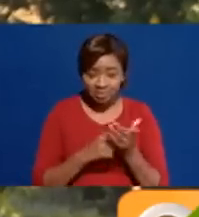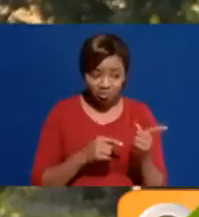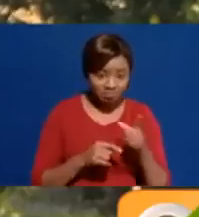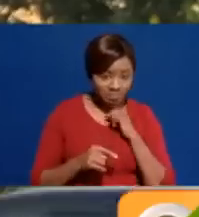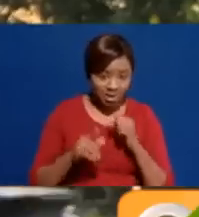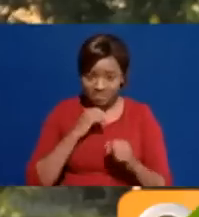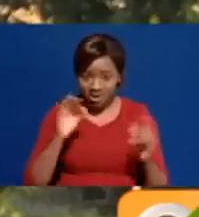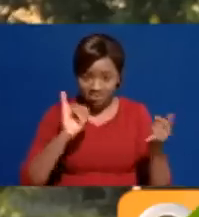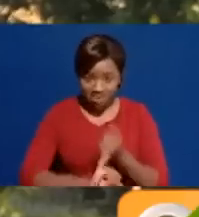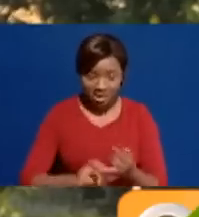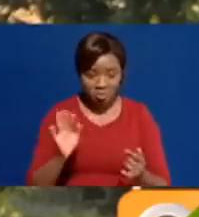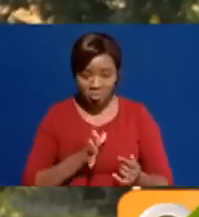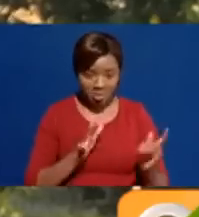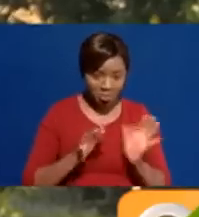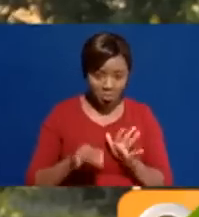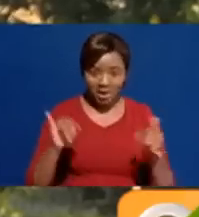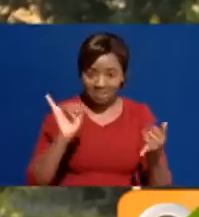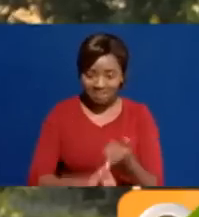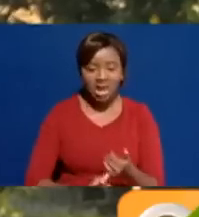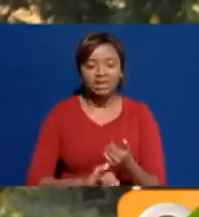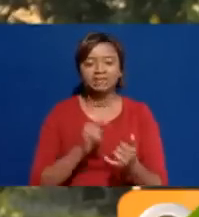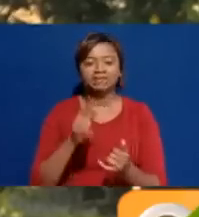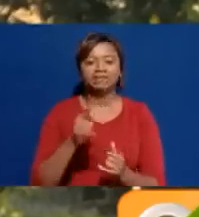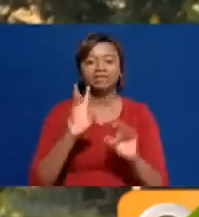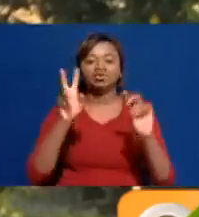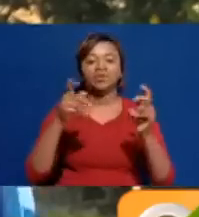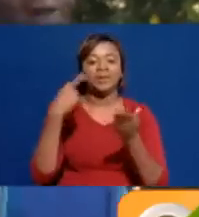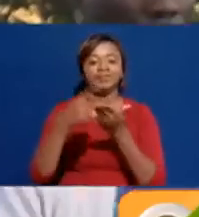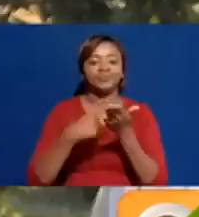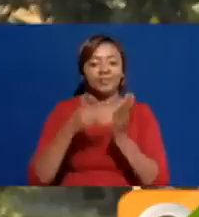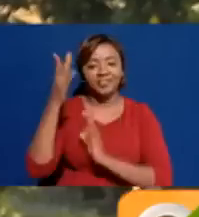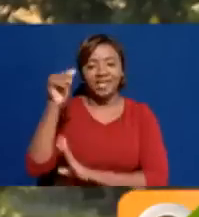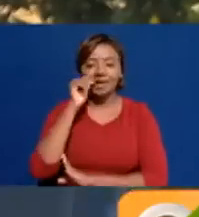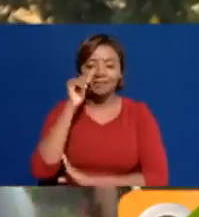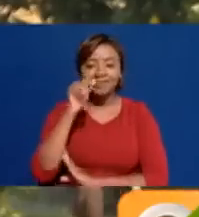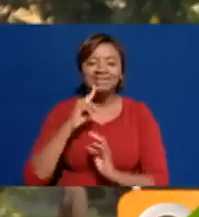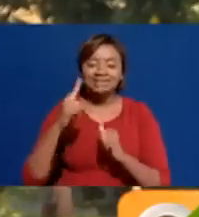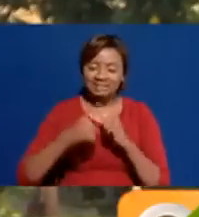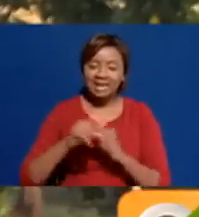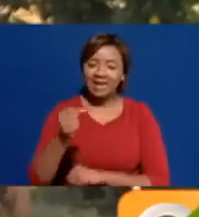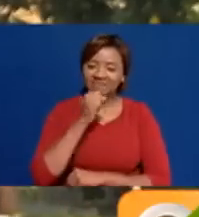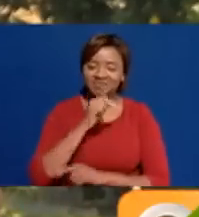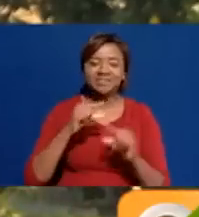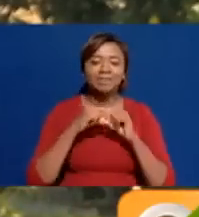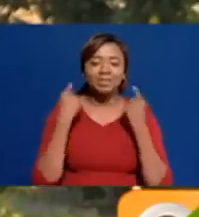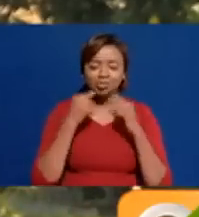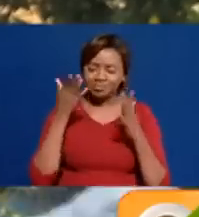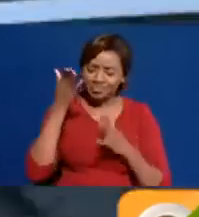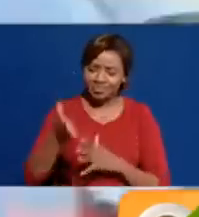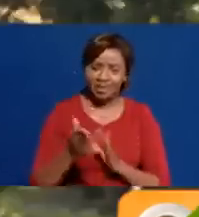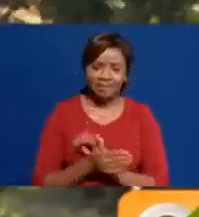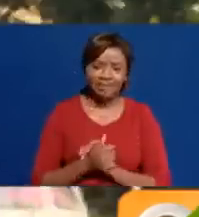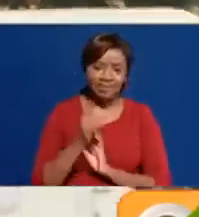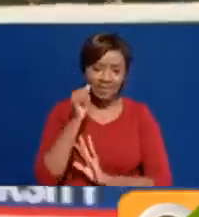during the 15th Lambeth Conference that brought together 650 Anglican bishops at Canterbury,